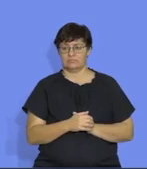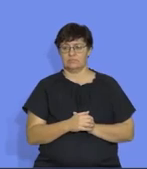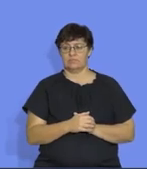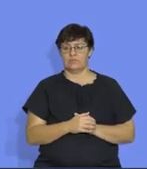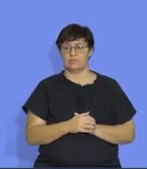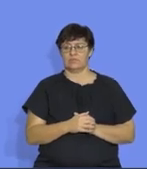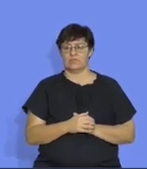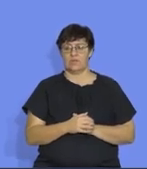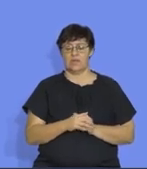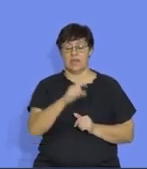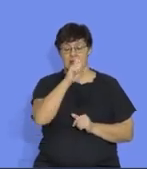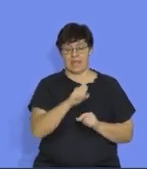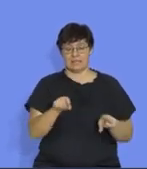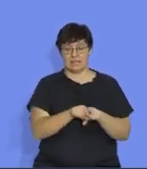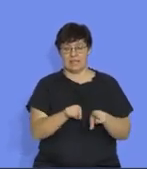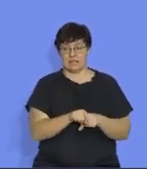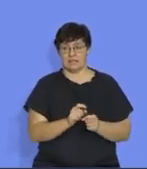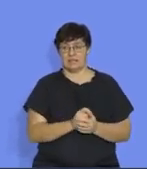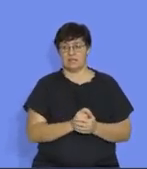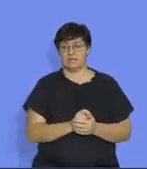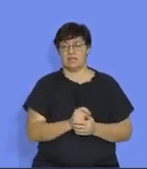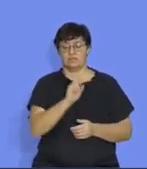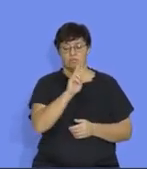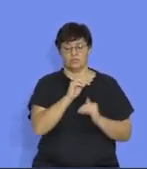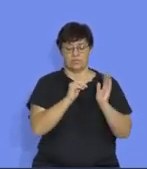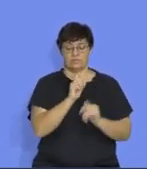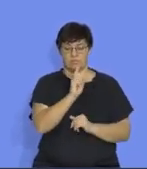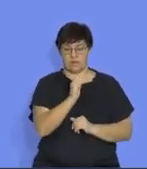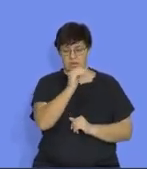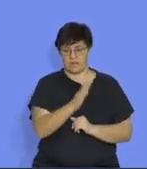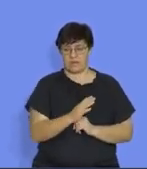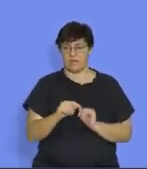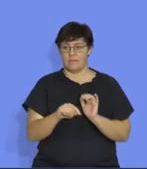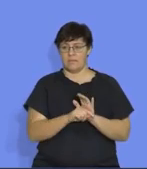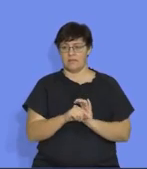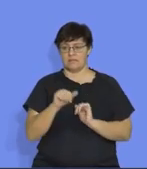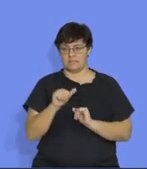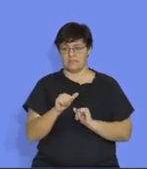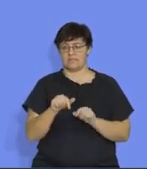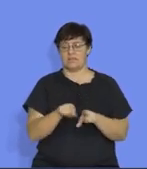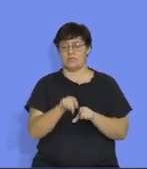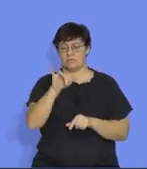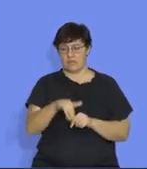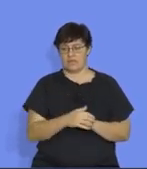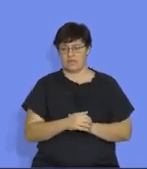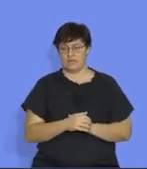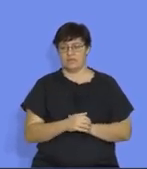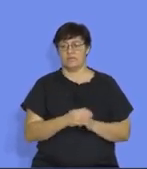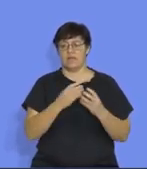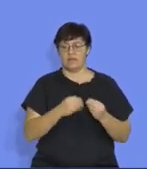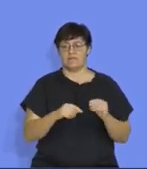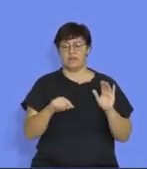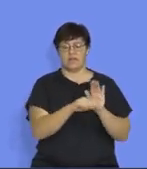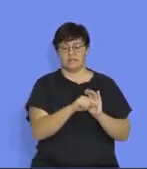is equal to 1, I'm going to have 2 times 1 minus 6 is equal to y, which means I'm going to have